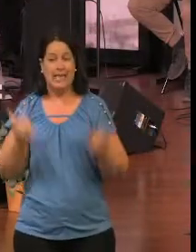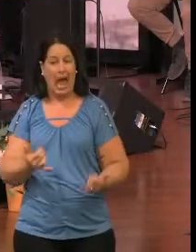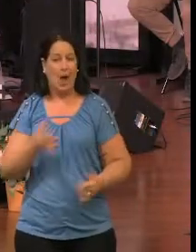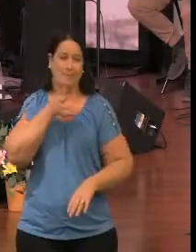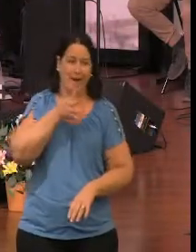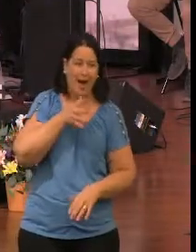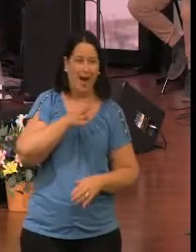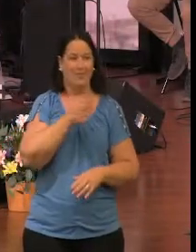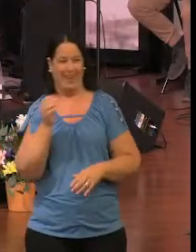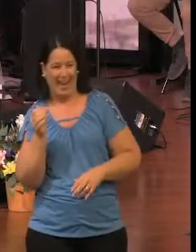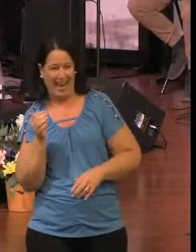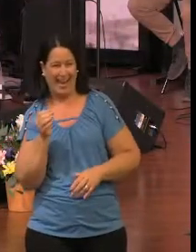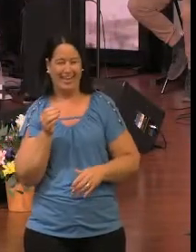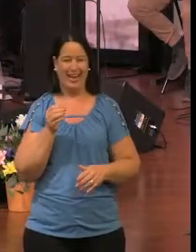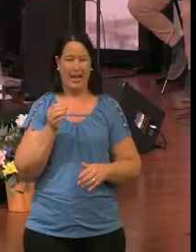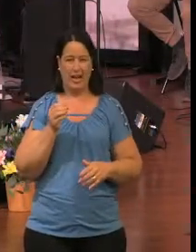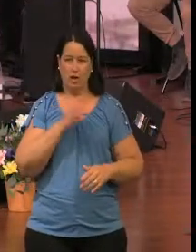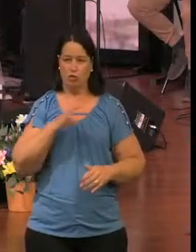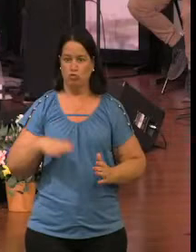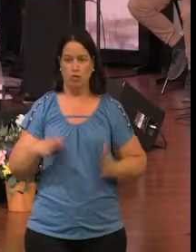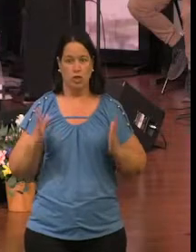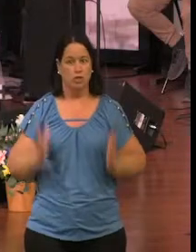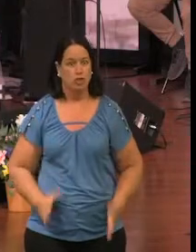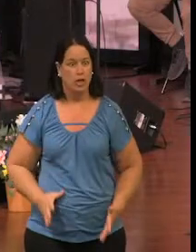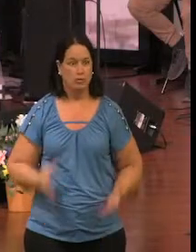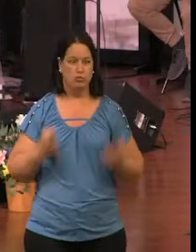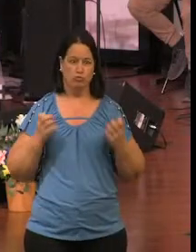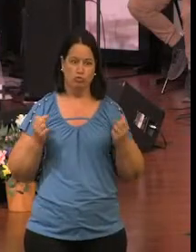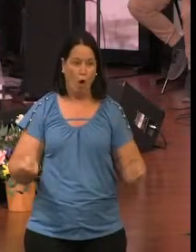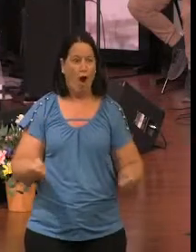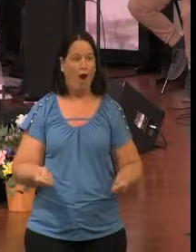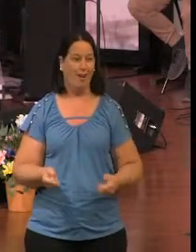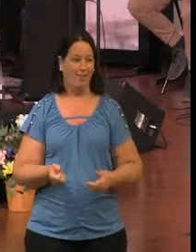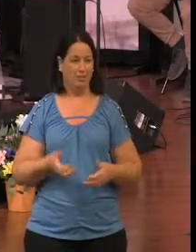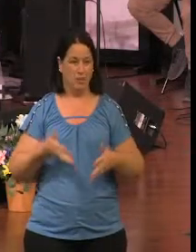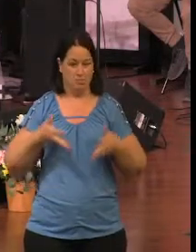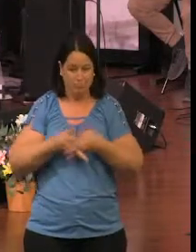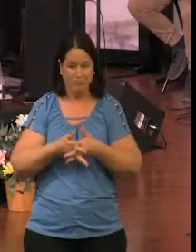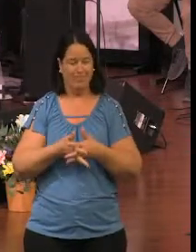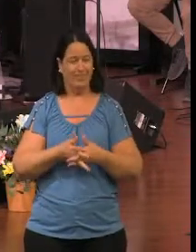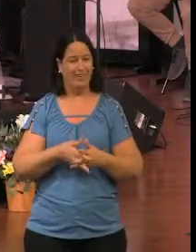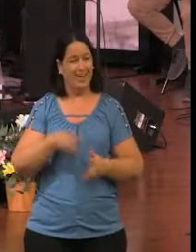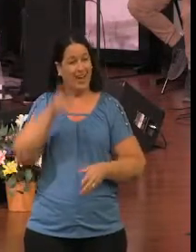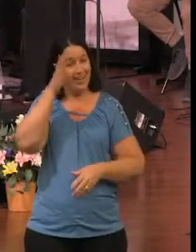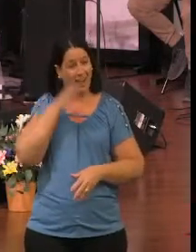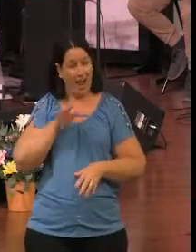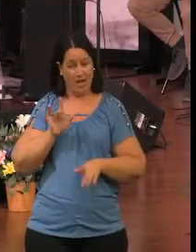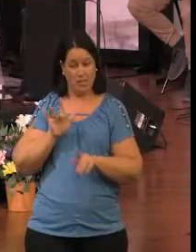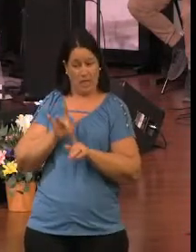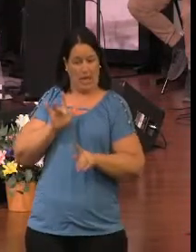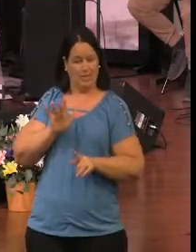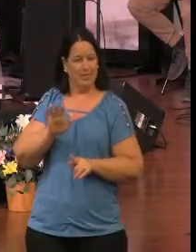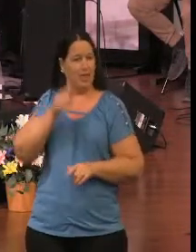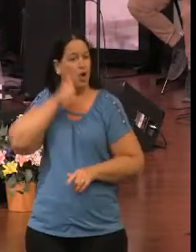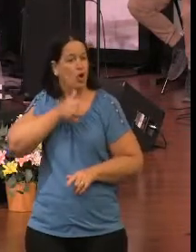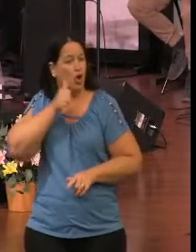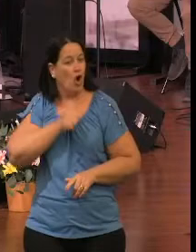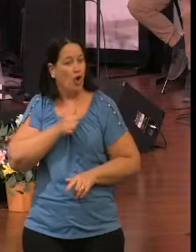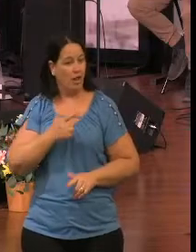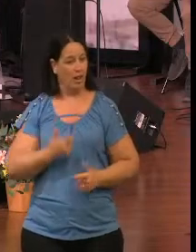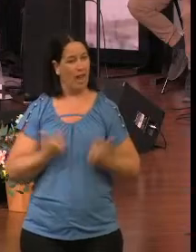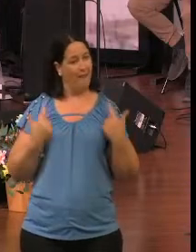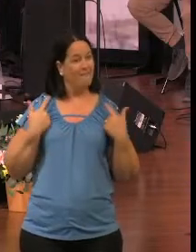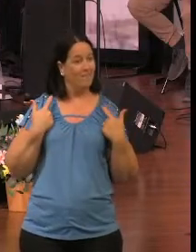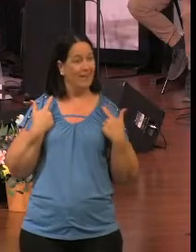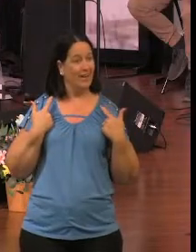mom and a vibrant Christian. So the seed that had been planted, you know, God gave fruit to that seed. And so we